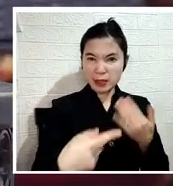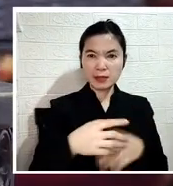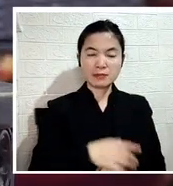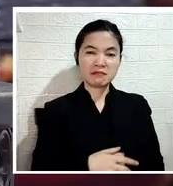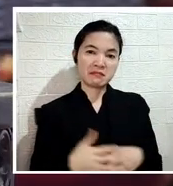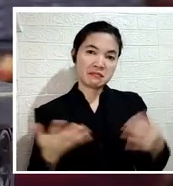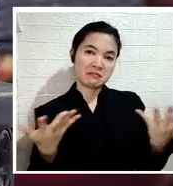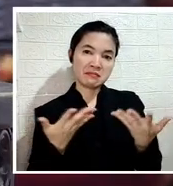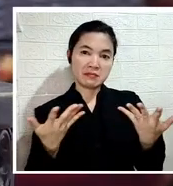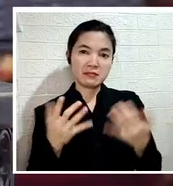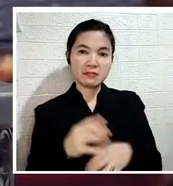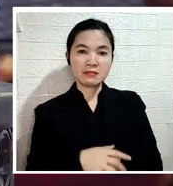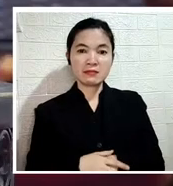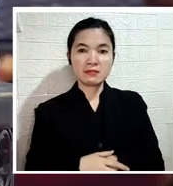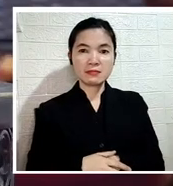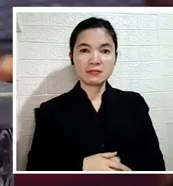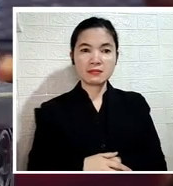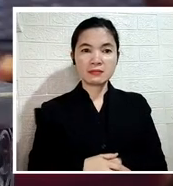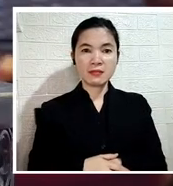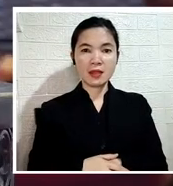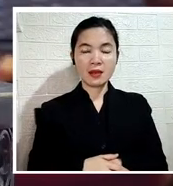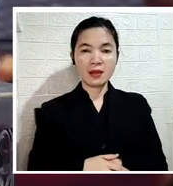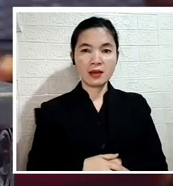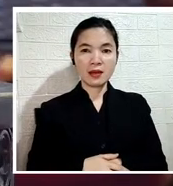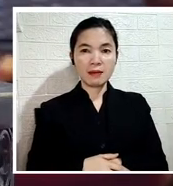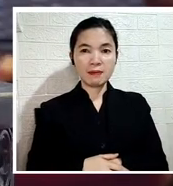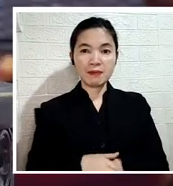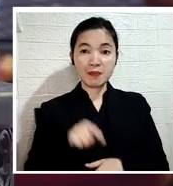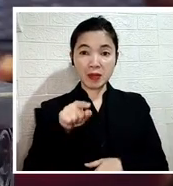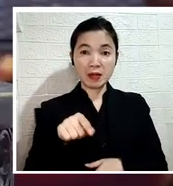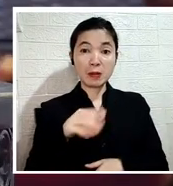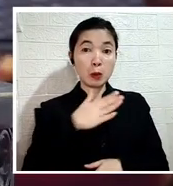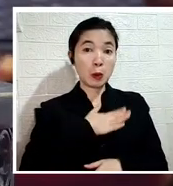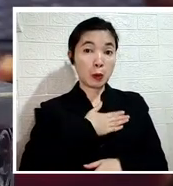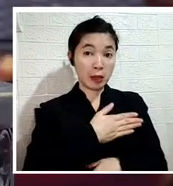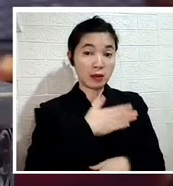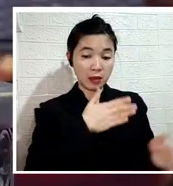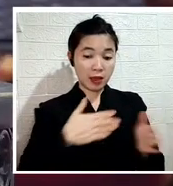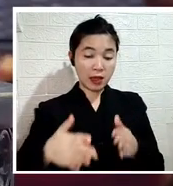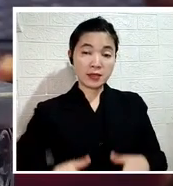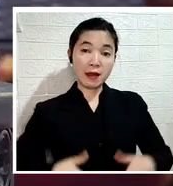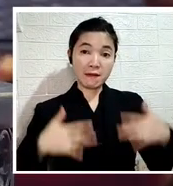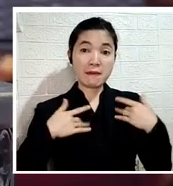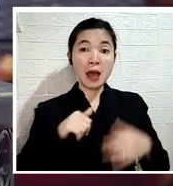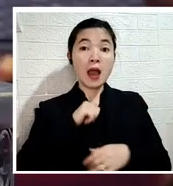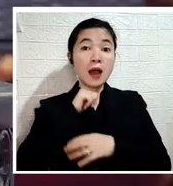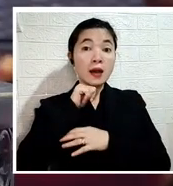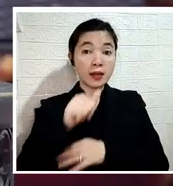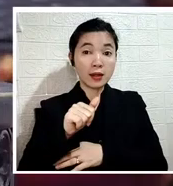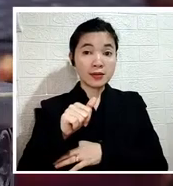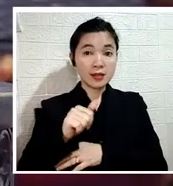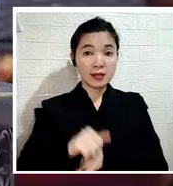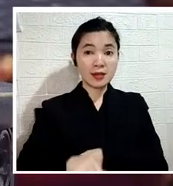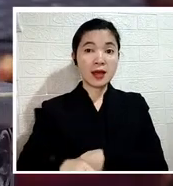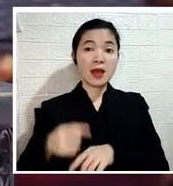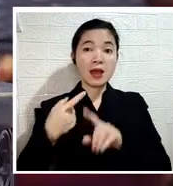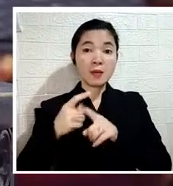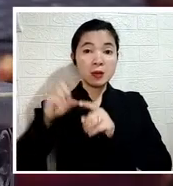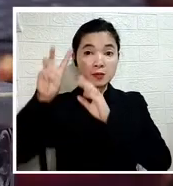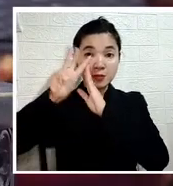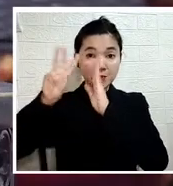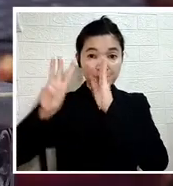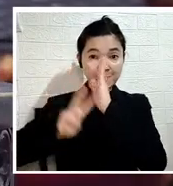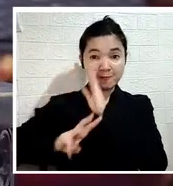failure if our will and our plans in lives not in parallel with the